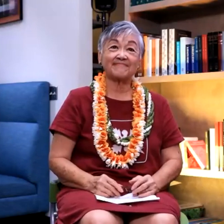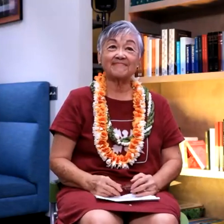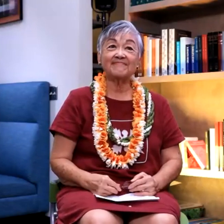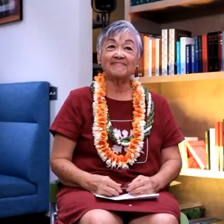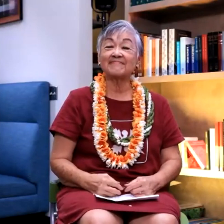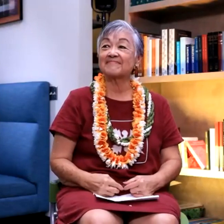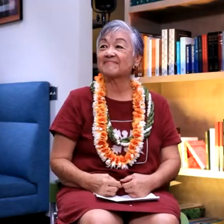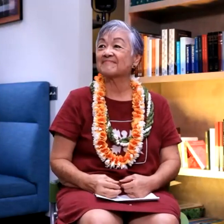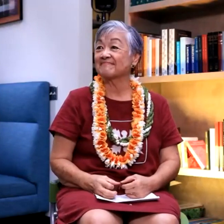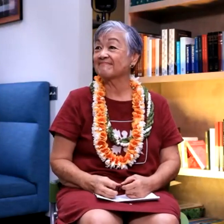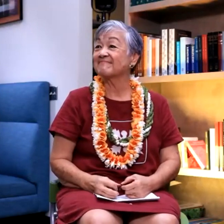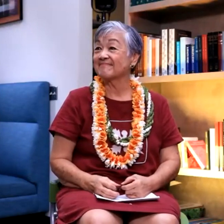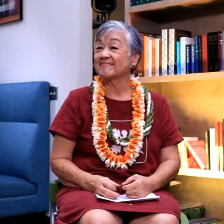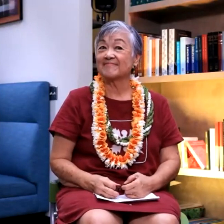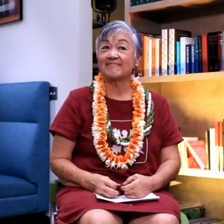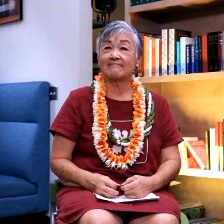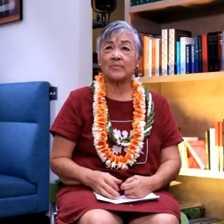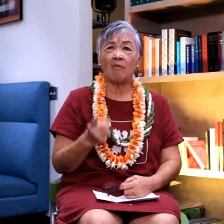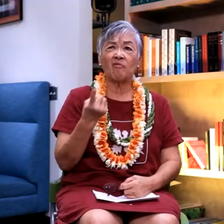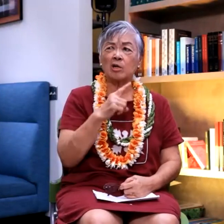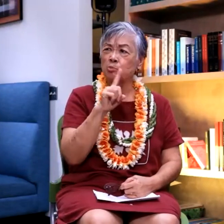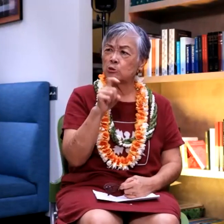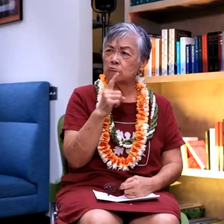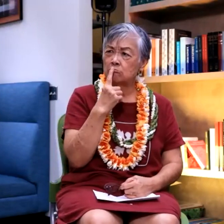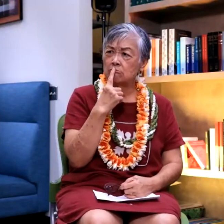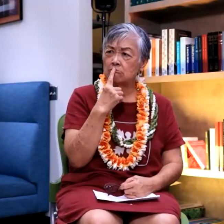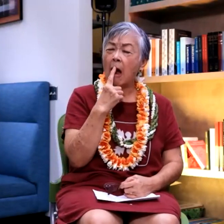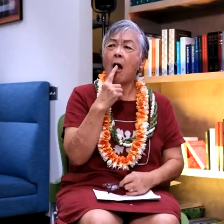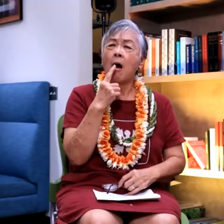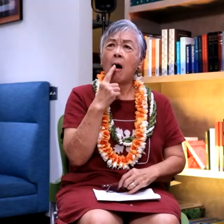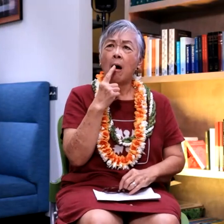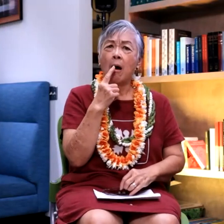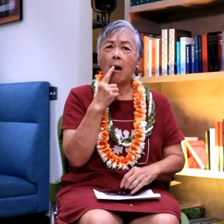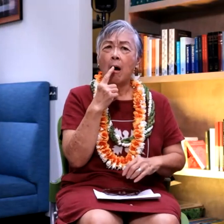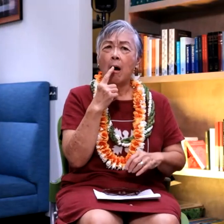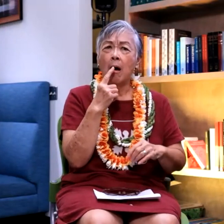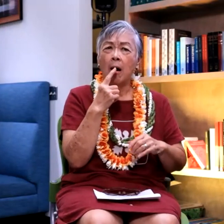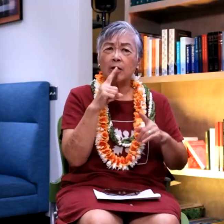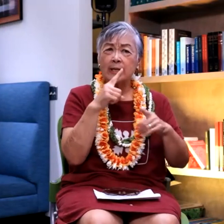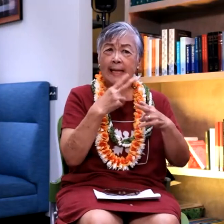Mhm.